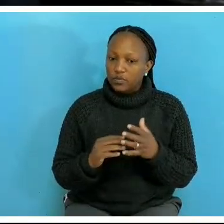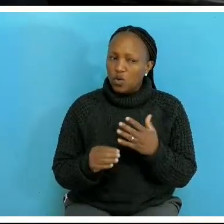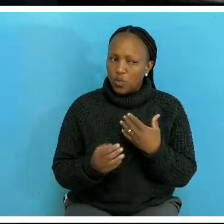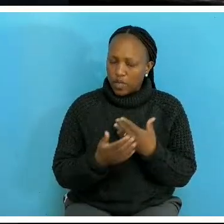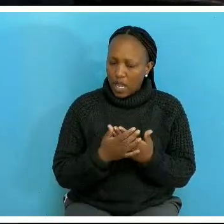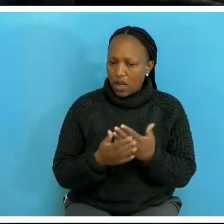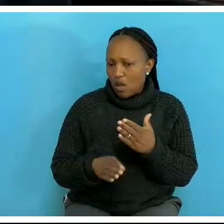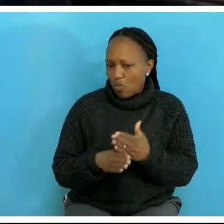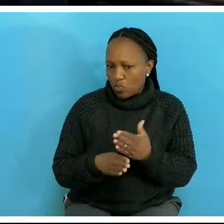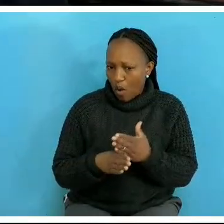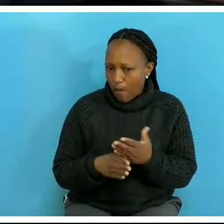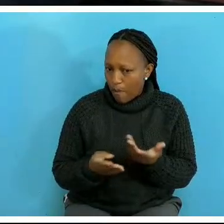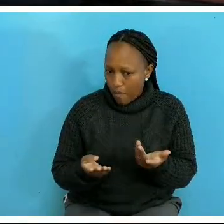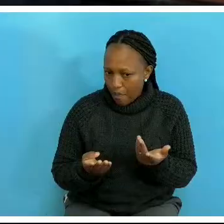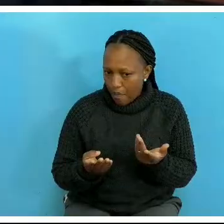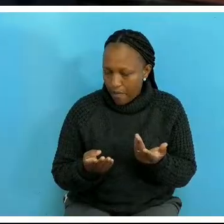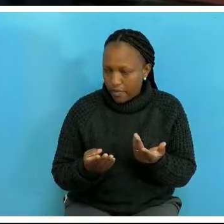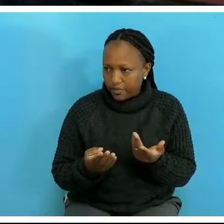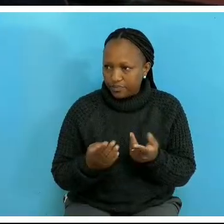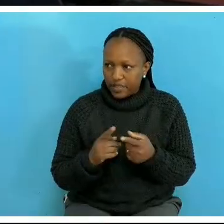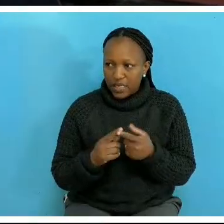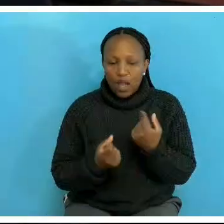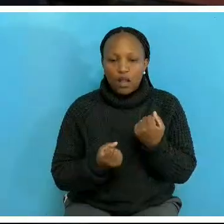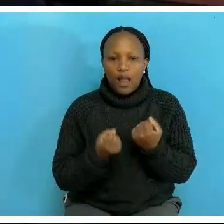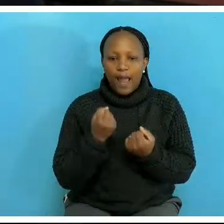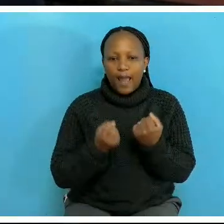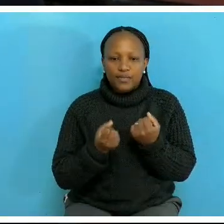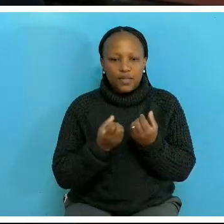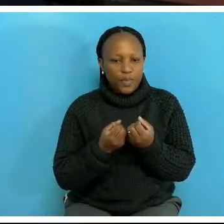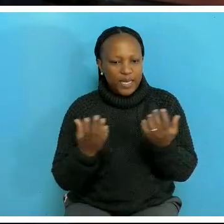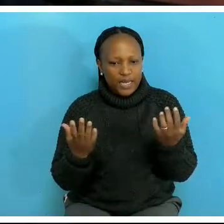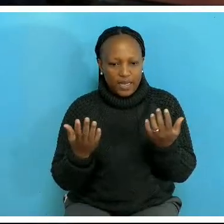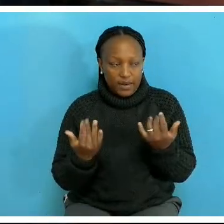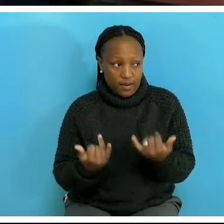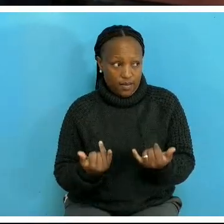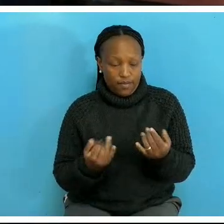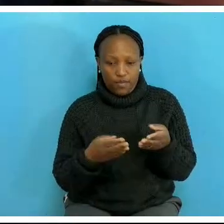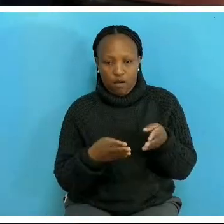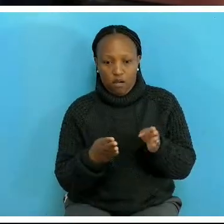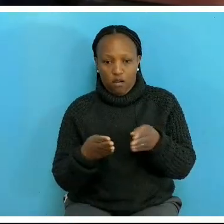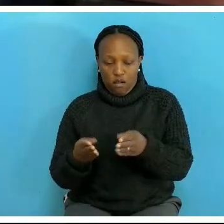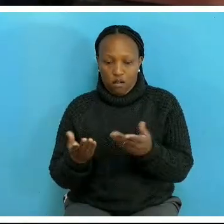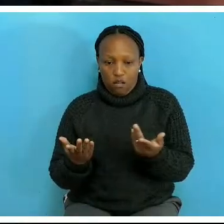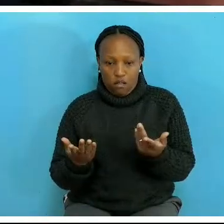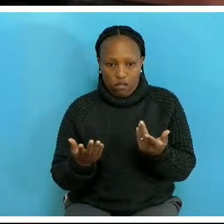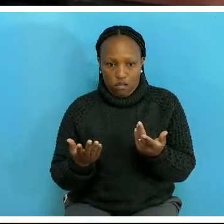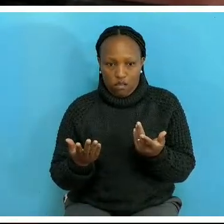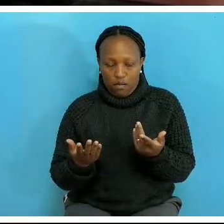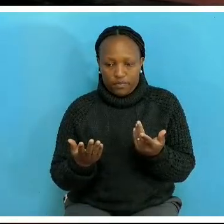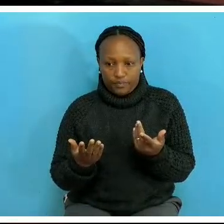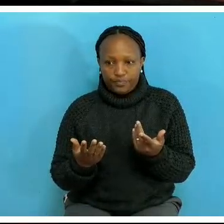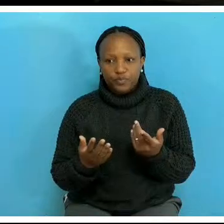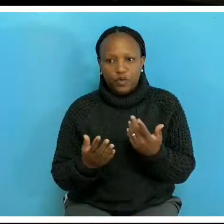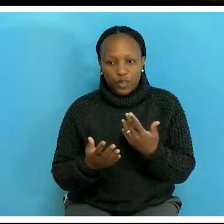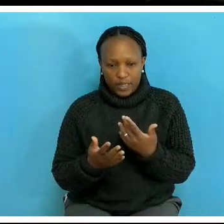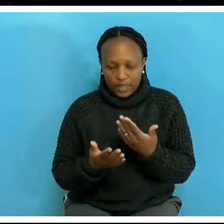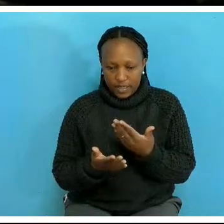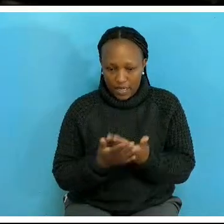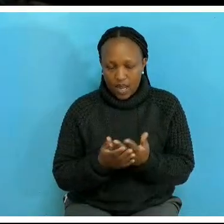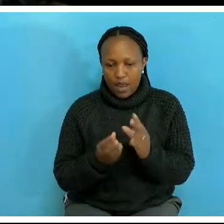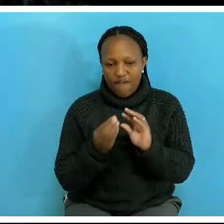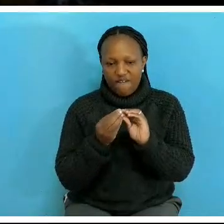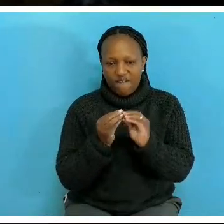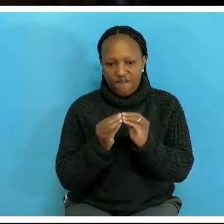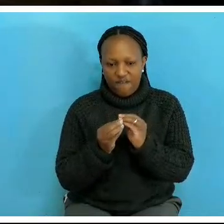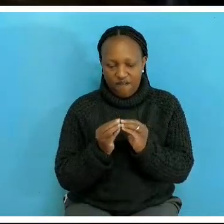jobs. How many cars are there on our roads? And we can rebuild them to its original standard.